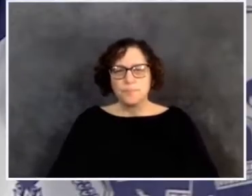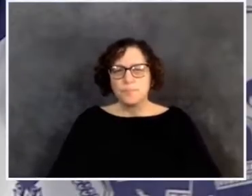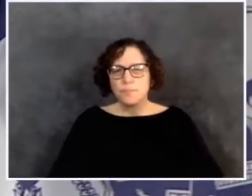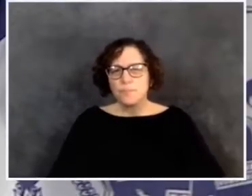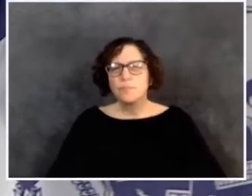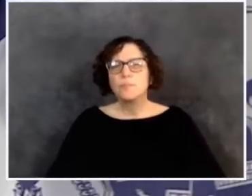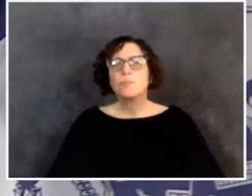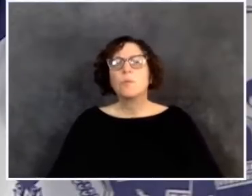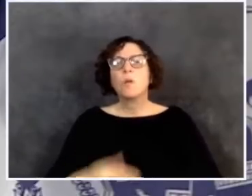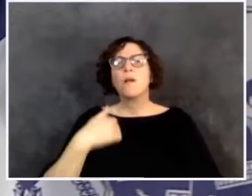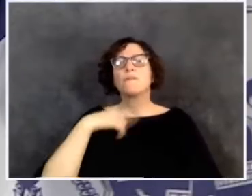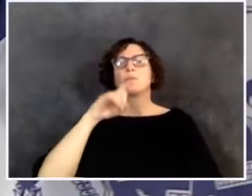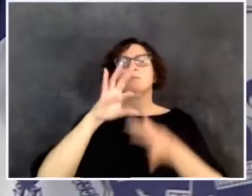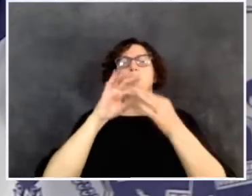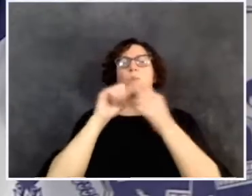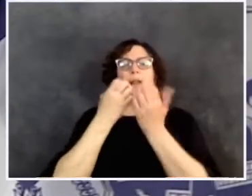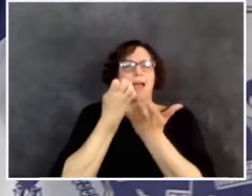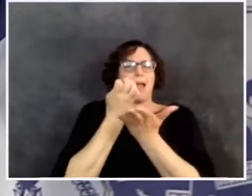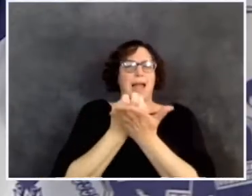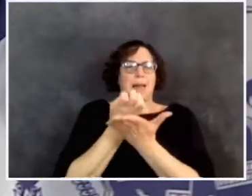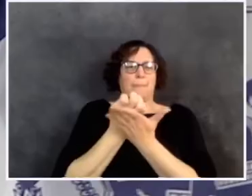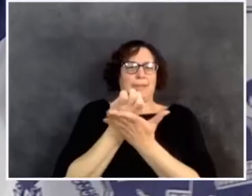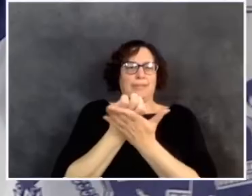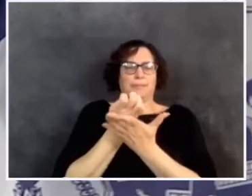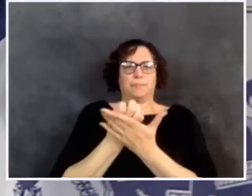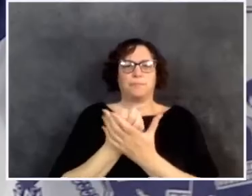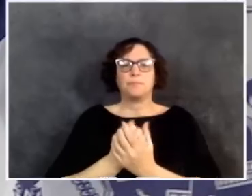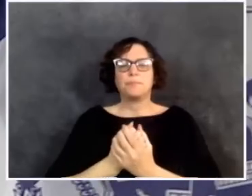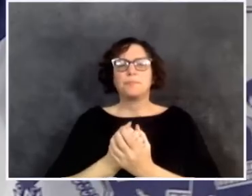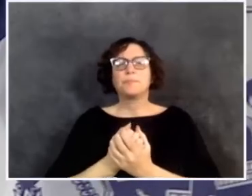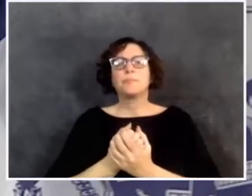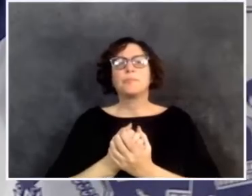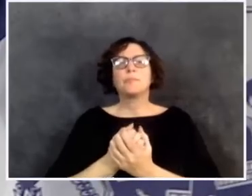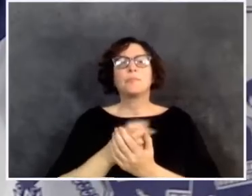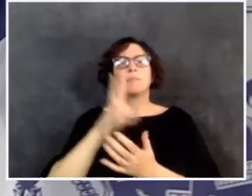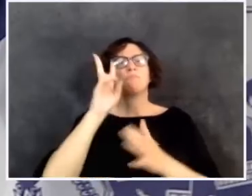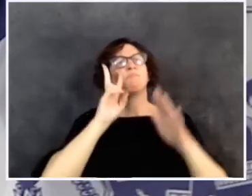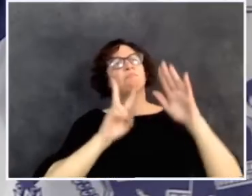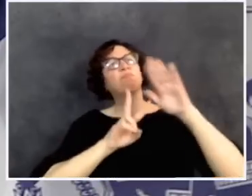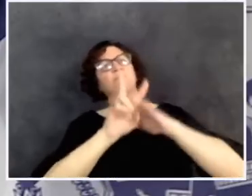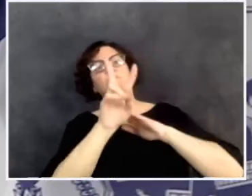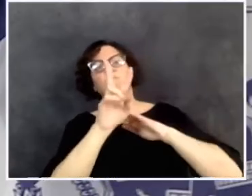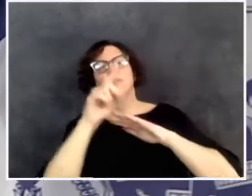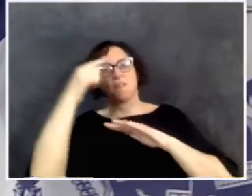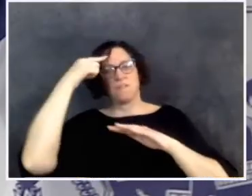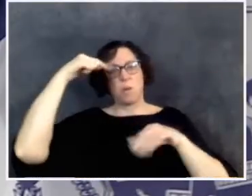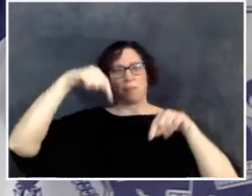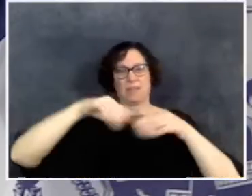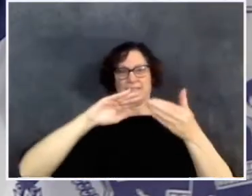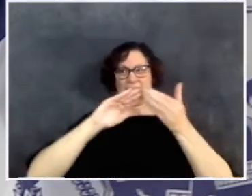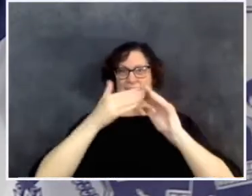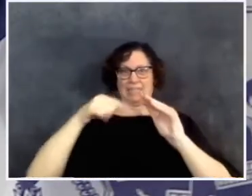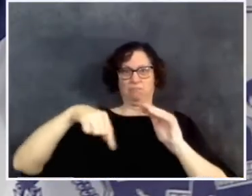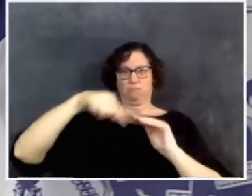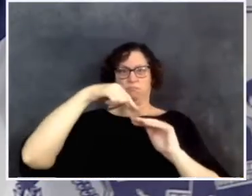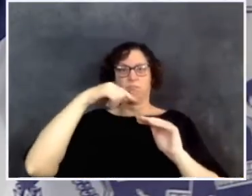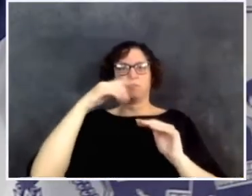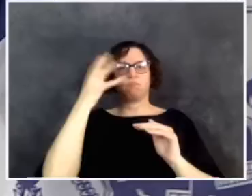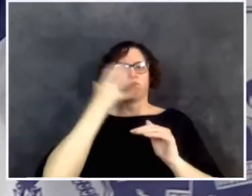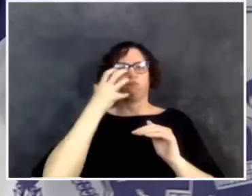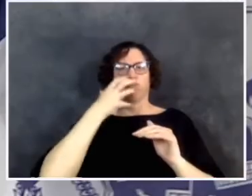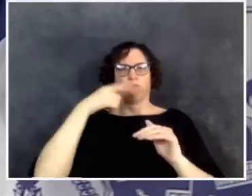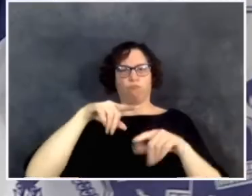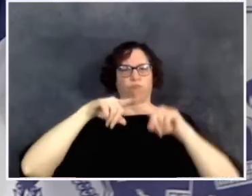city. Your plan seems to lean heavily on federal aid and cutting city services.